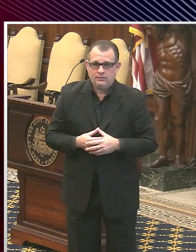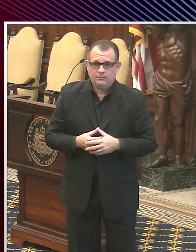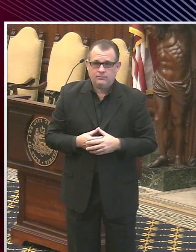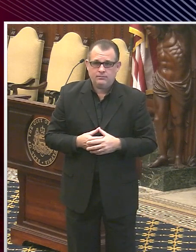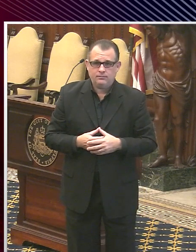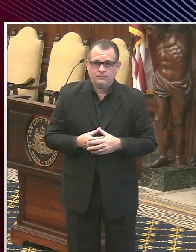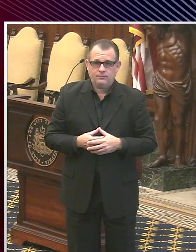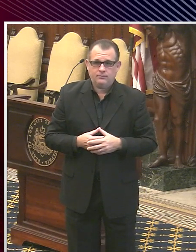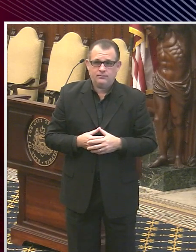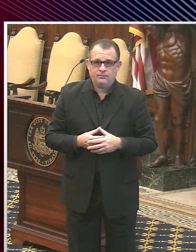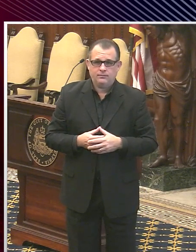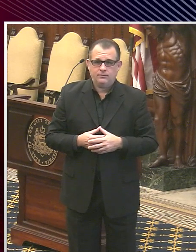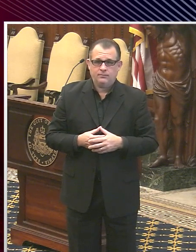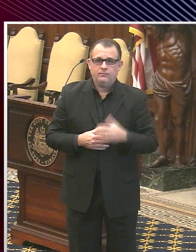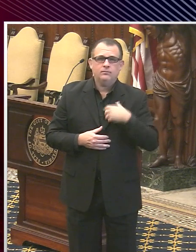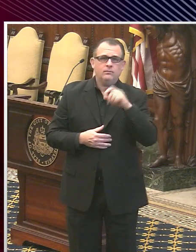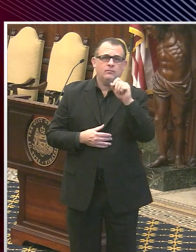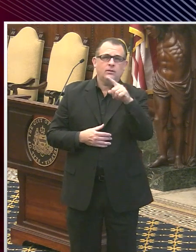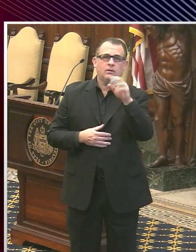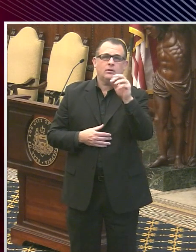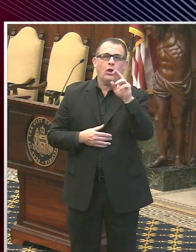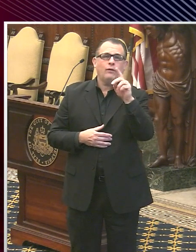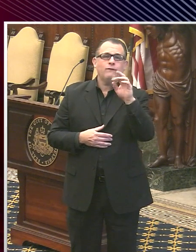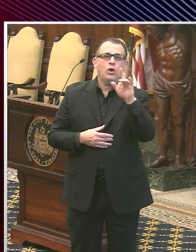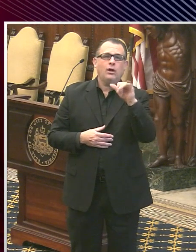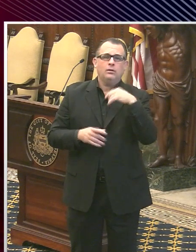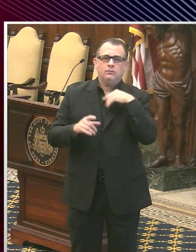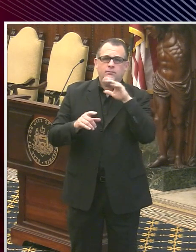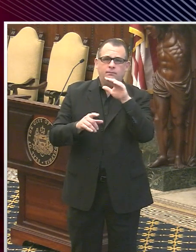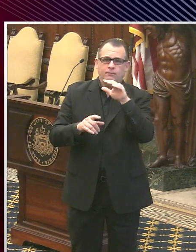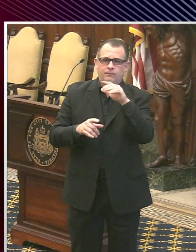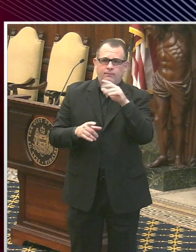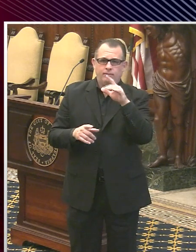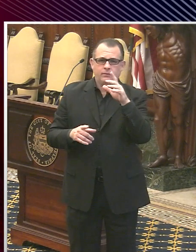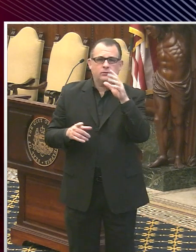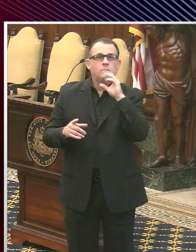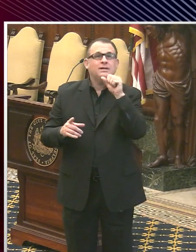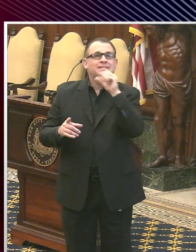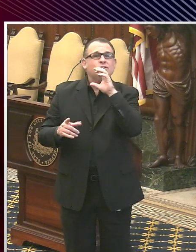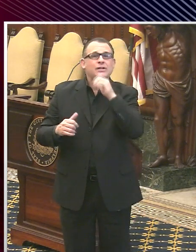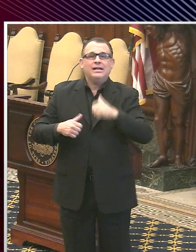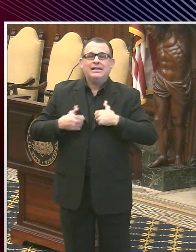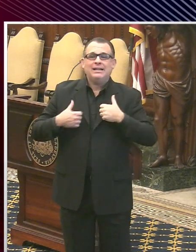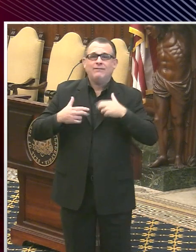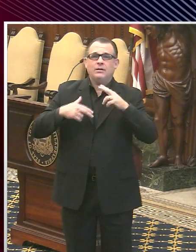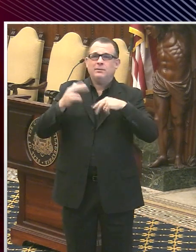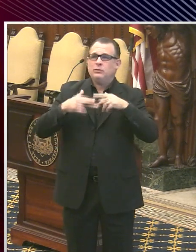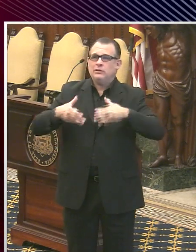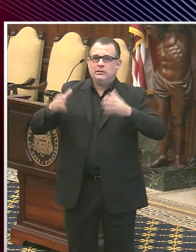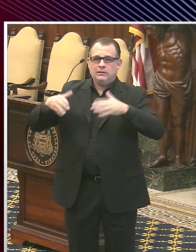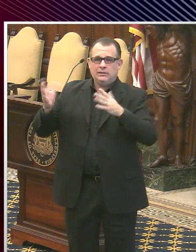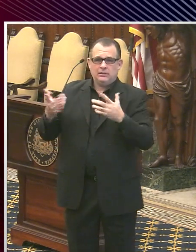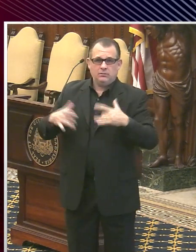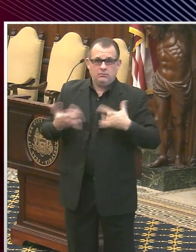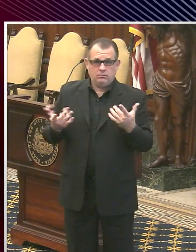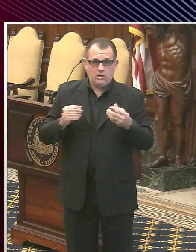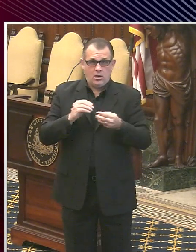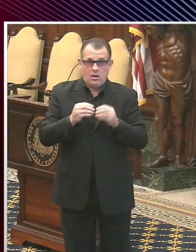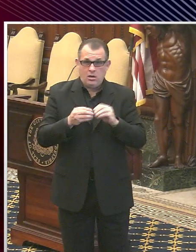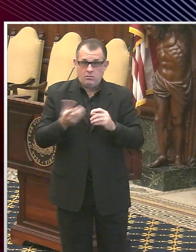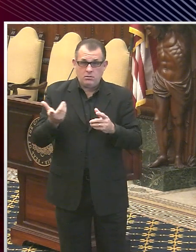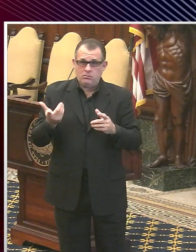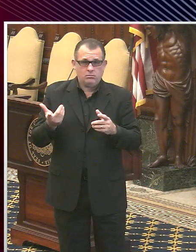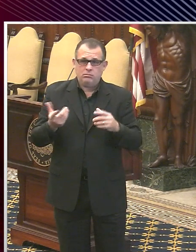This question for Dr. Farley. How are the numbers at senior living facilities? I can't give you numbers, but I can tell you that